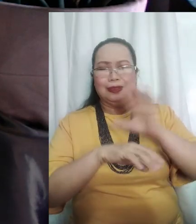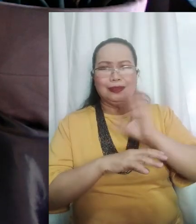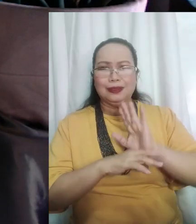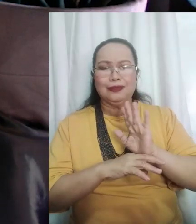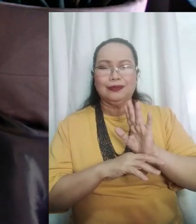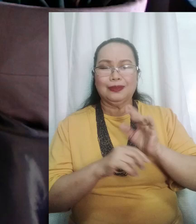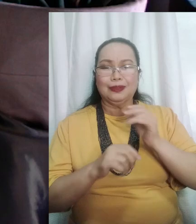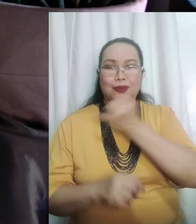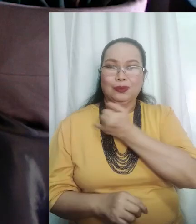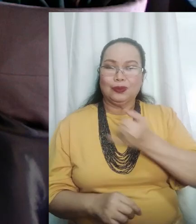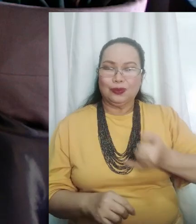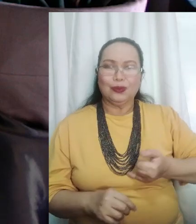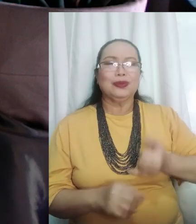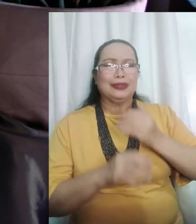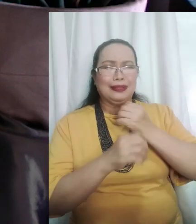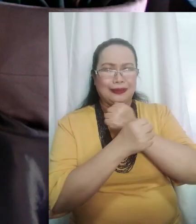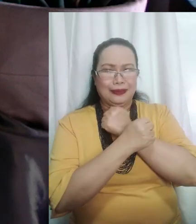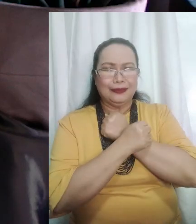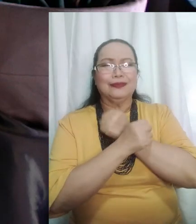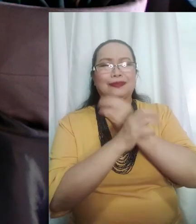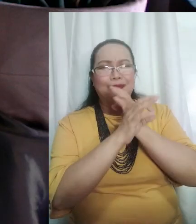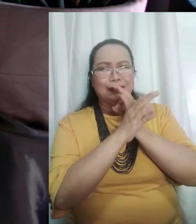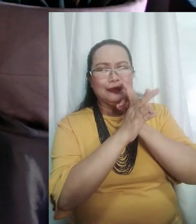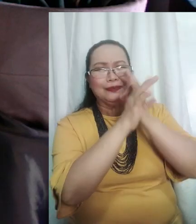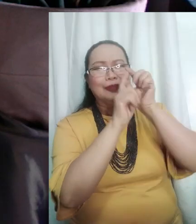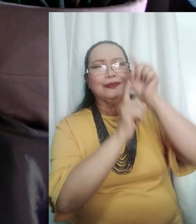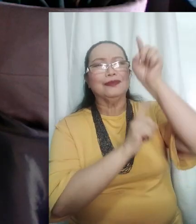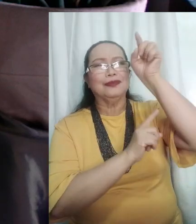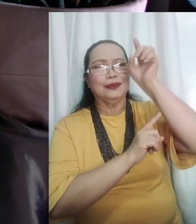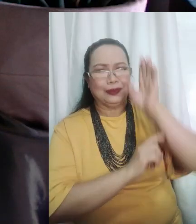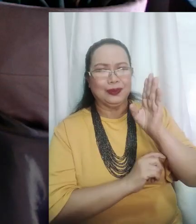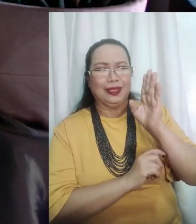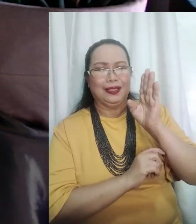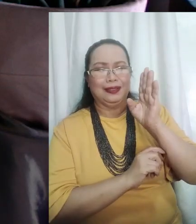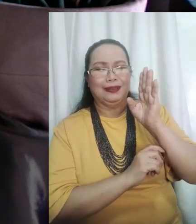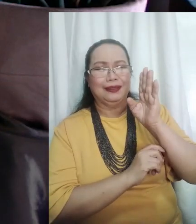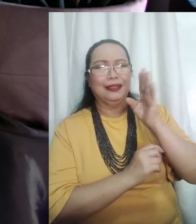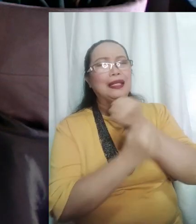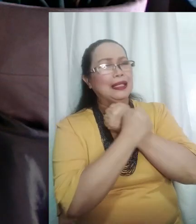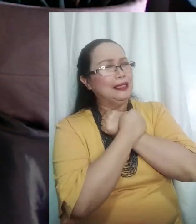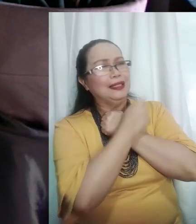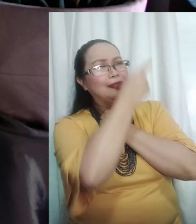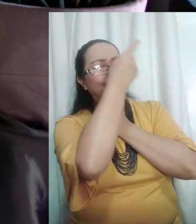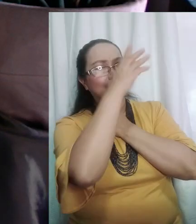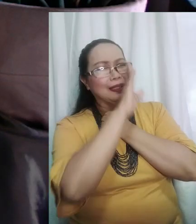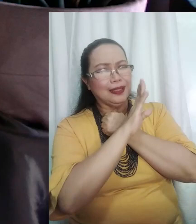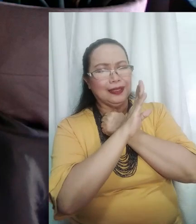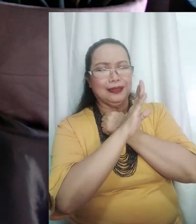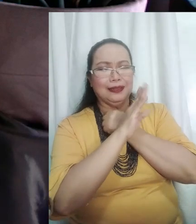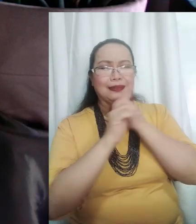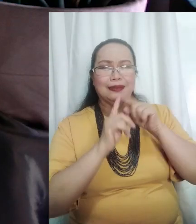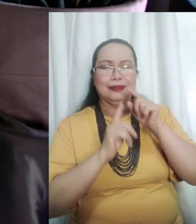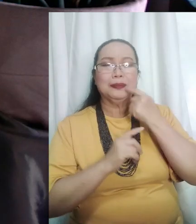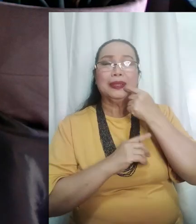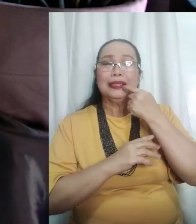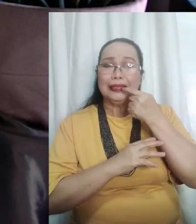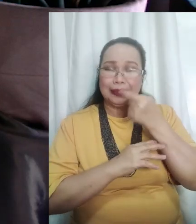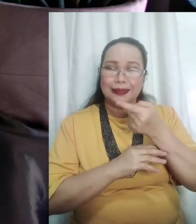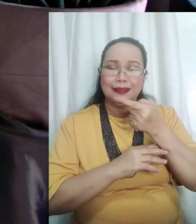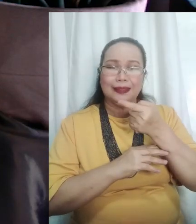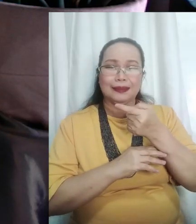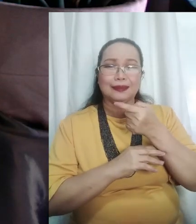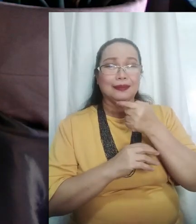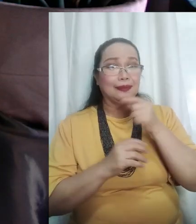Joseph chose devotion and loyalty to God. Why? Because this is what he